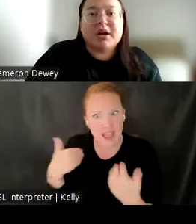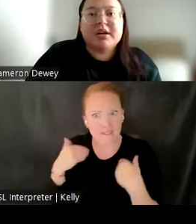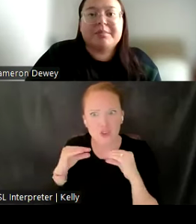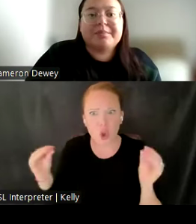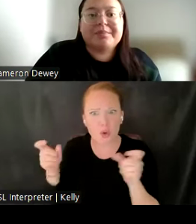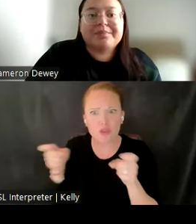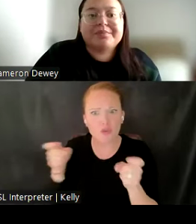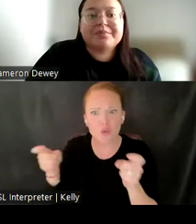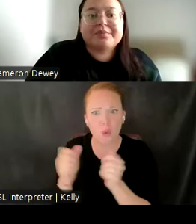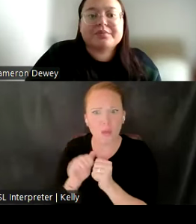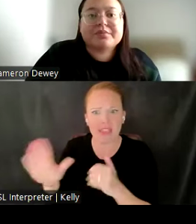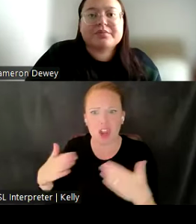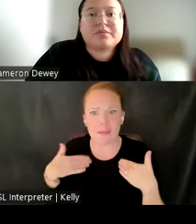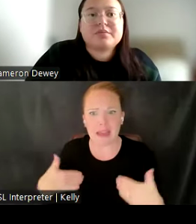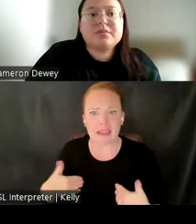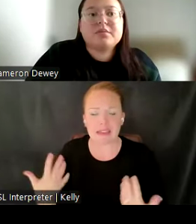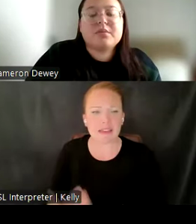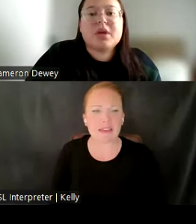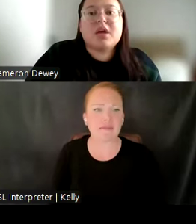to their body.